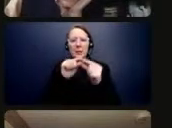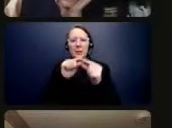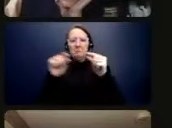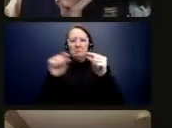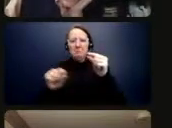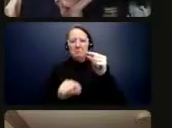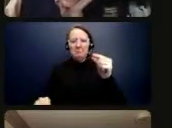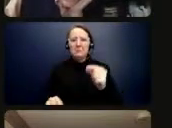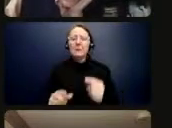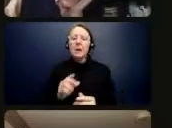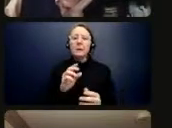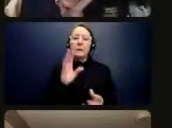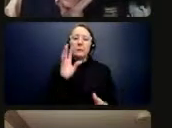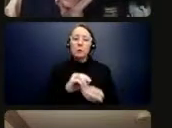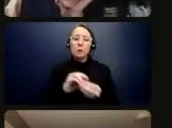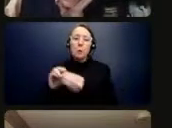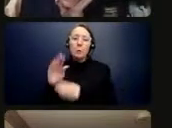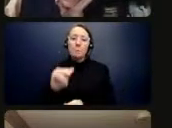by use.